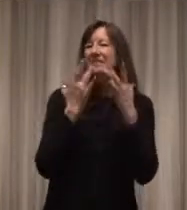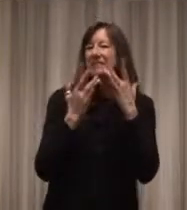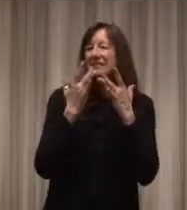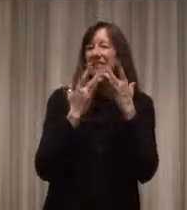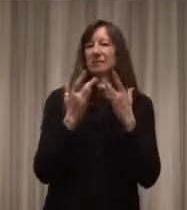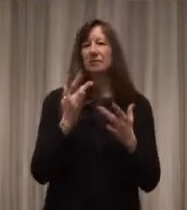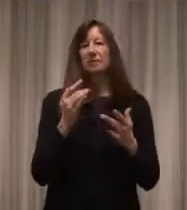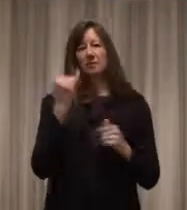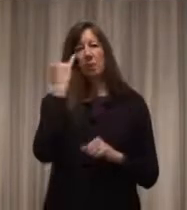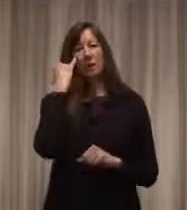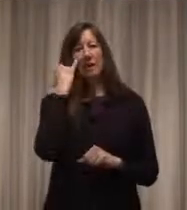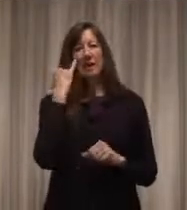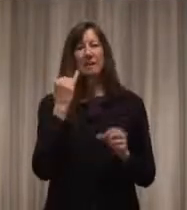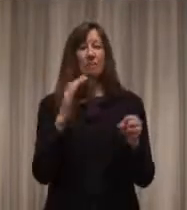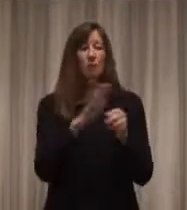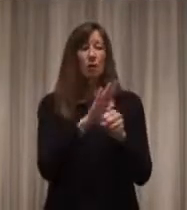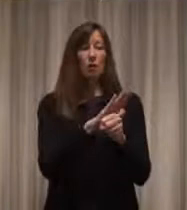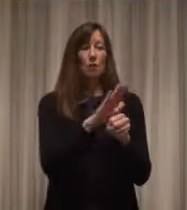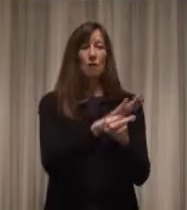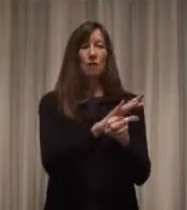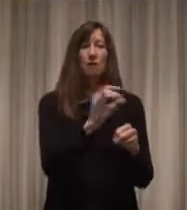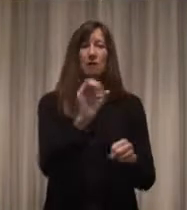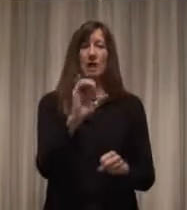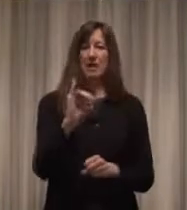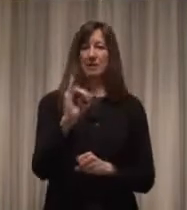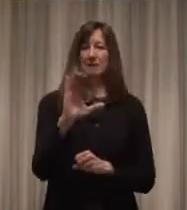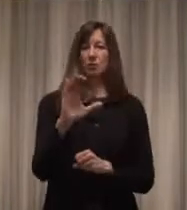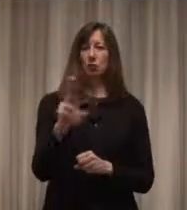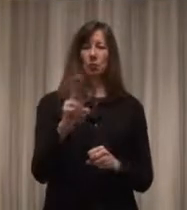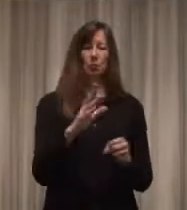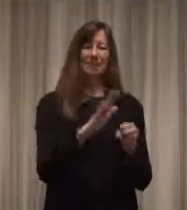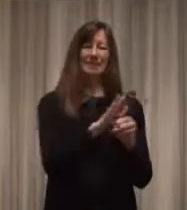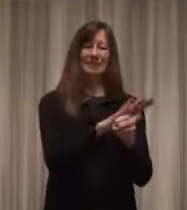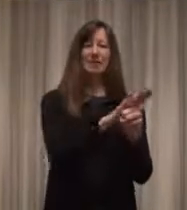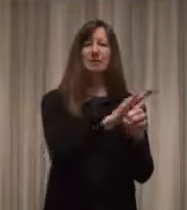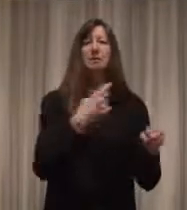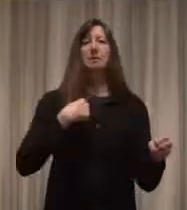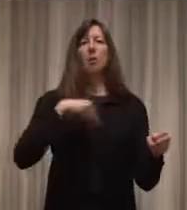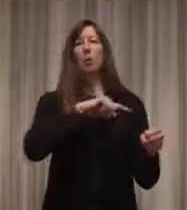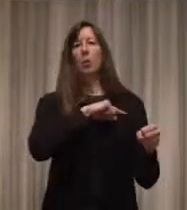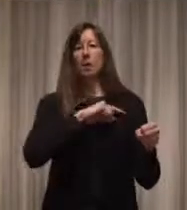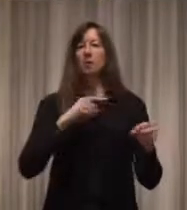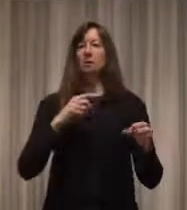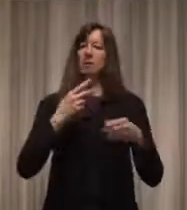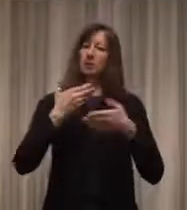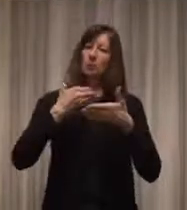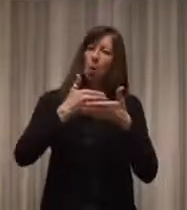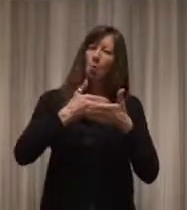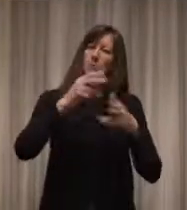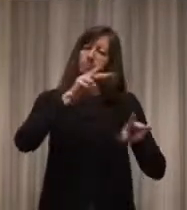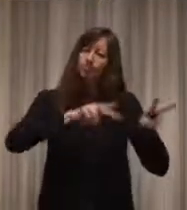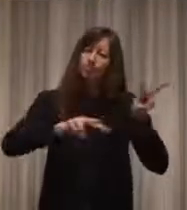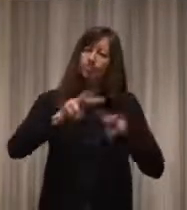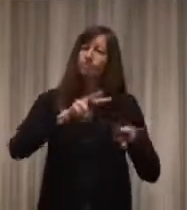our hospitals are able to ramp that up as well, and they and us are closely monitoring that.